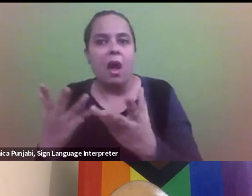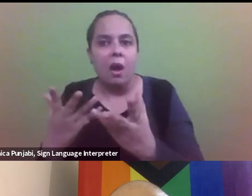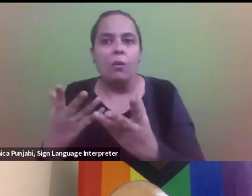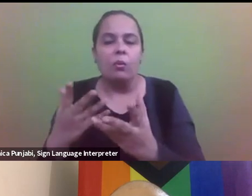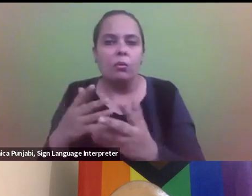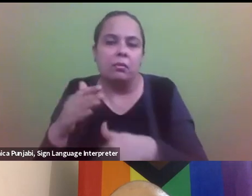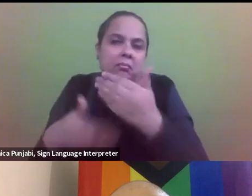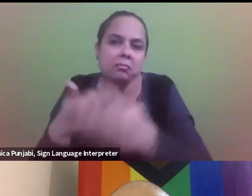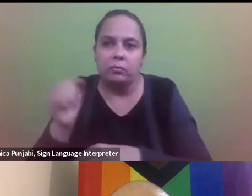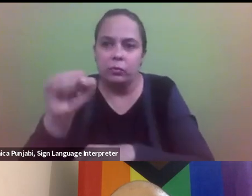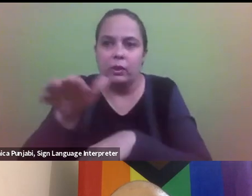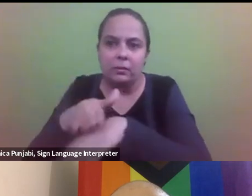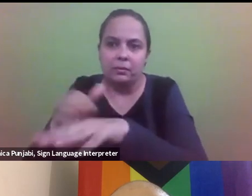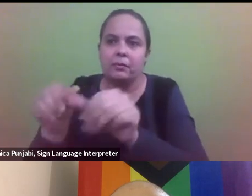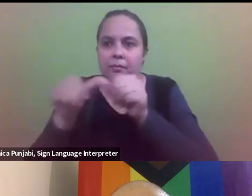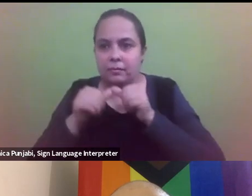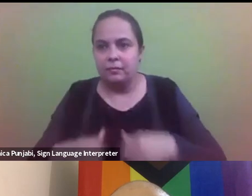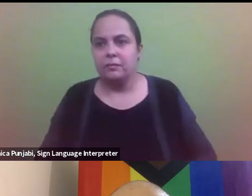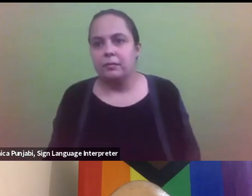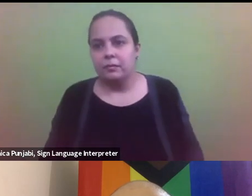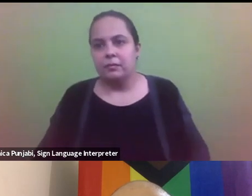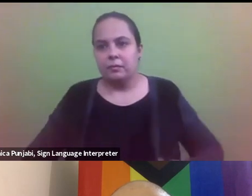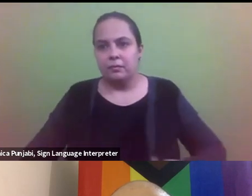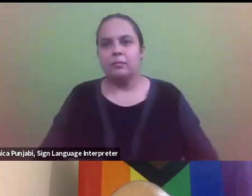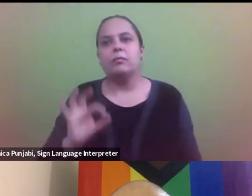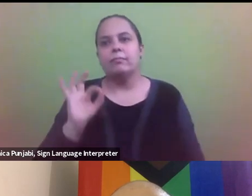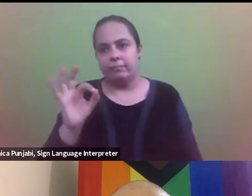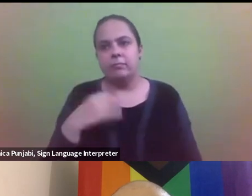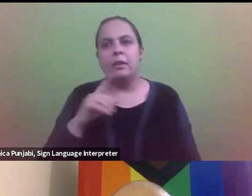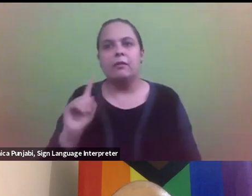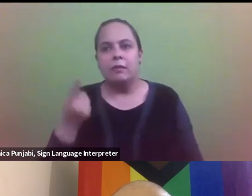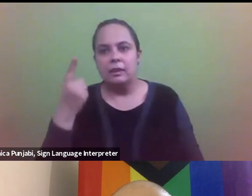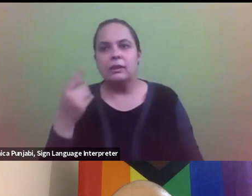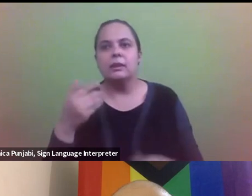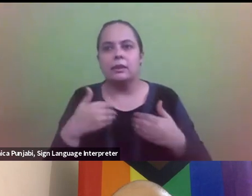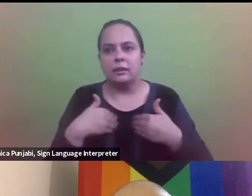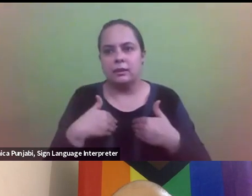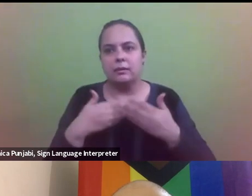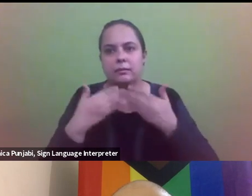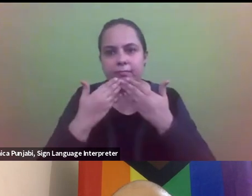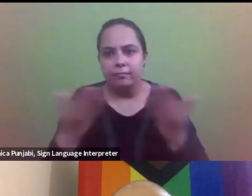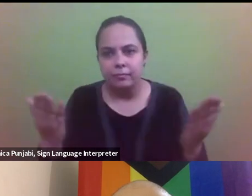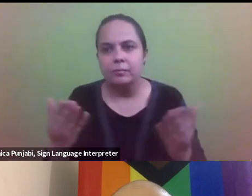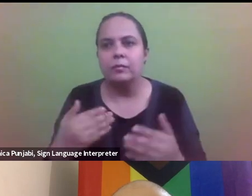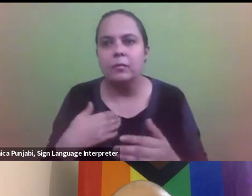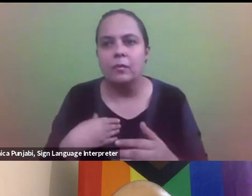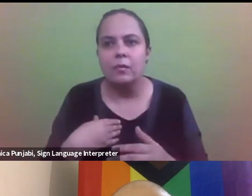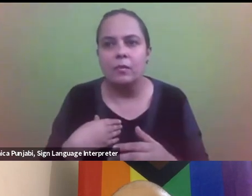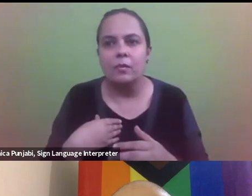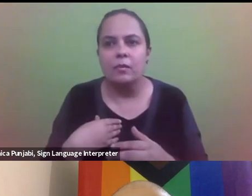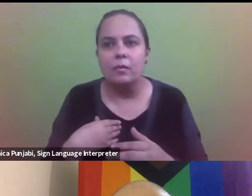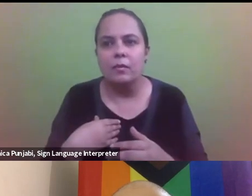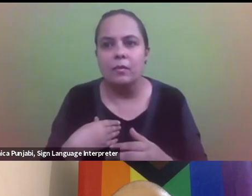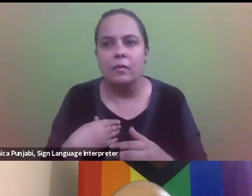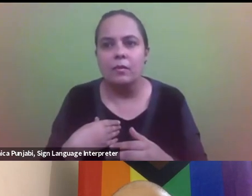Right, so I'll start by introducing a little bit about like Determined Art Movement and a little bit about like me